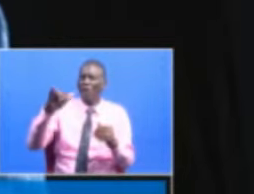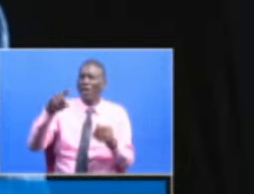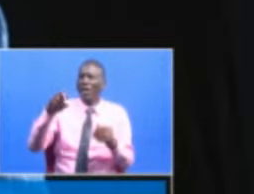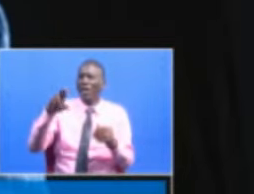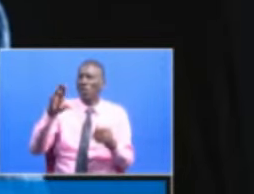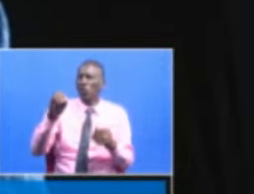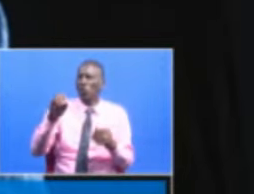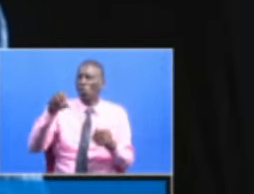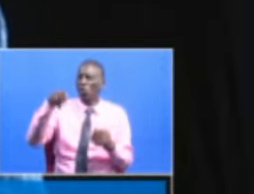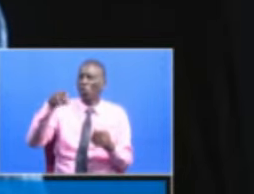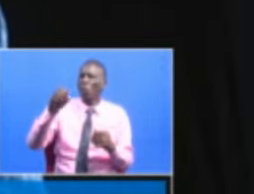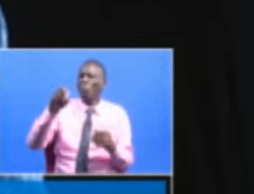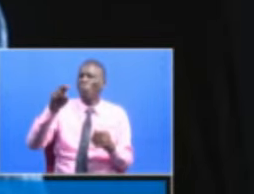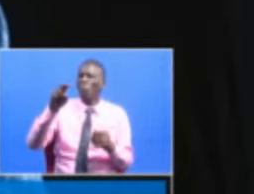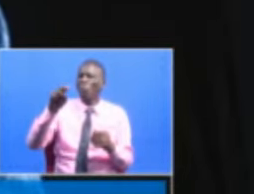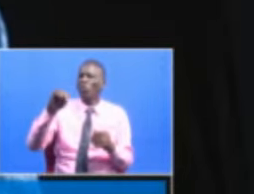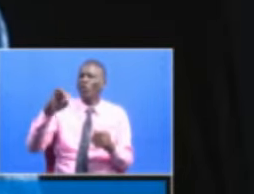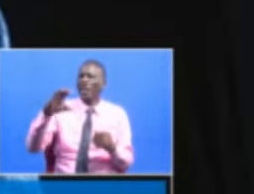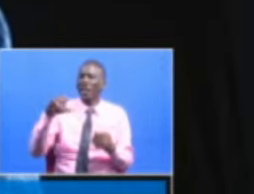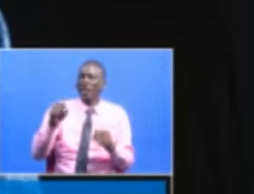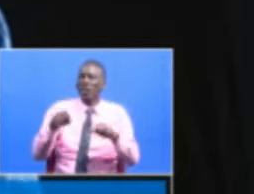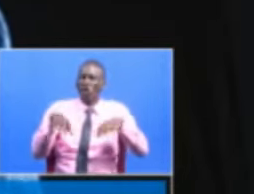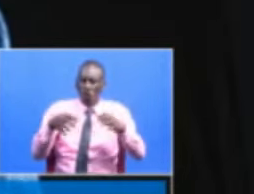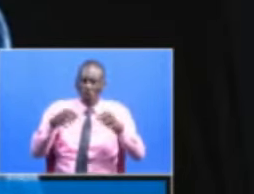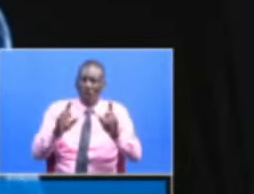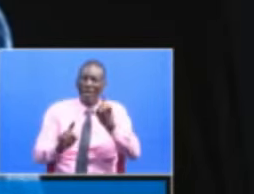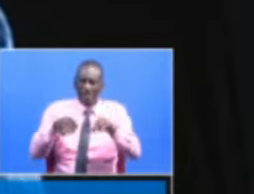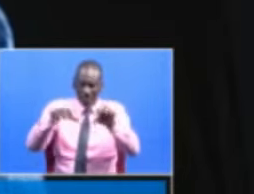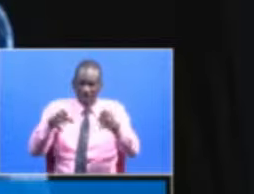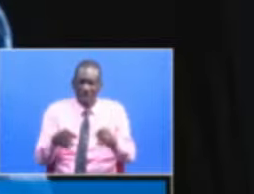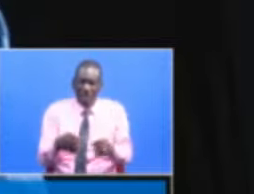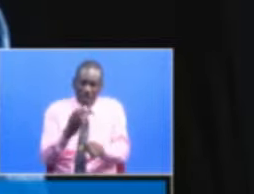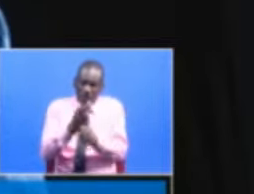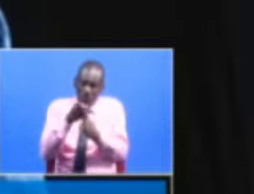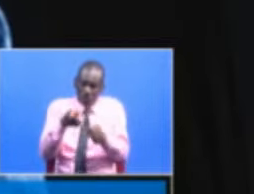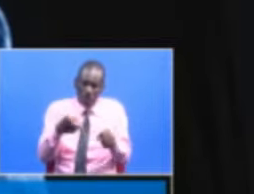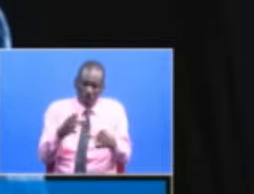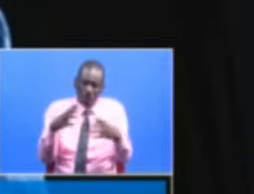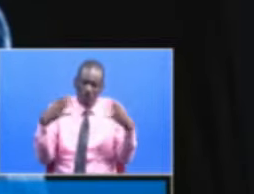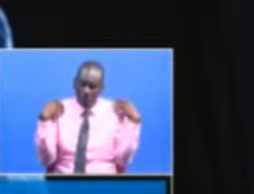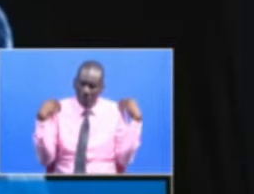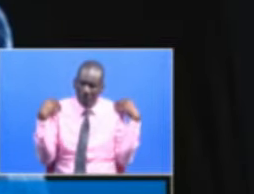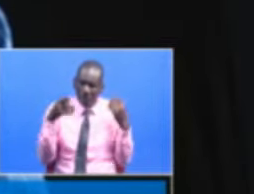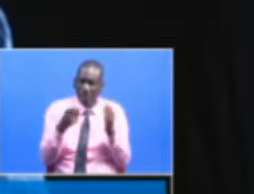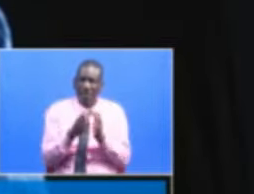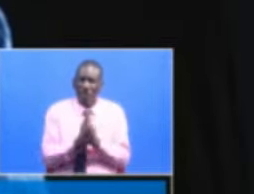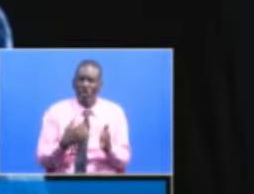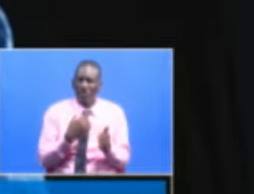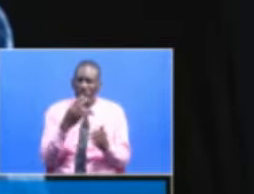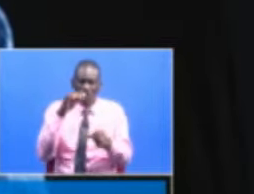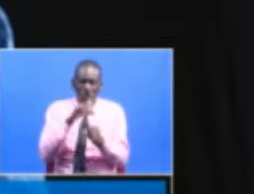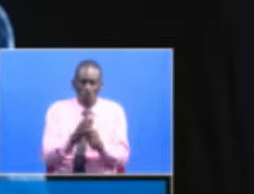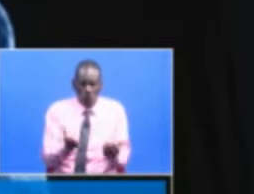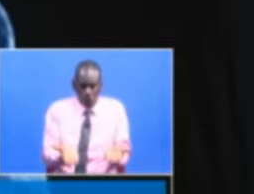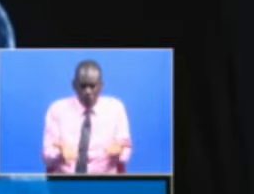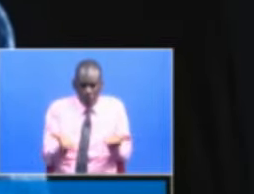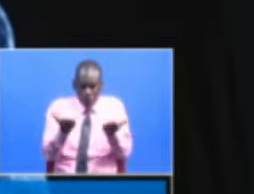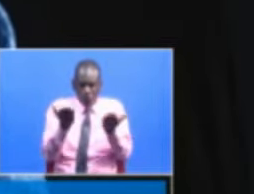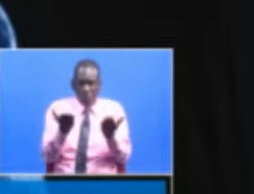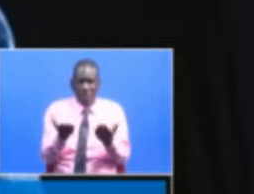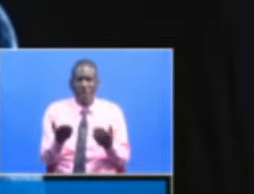gardening, and they have put these methods in practice, and we have seen a lot of improvement